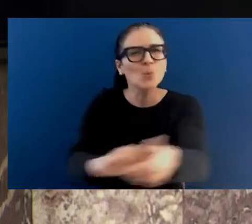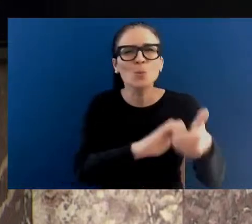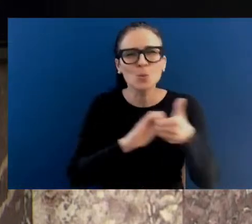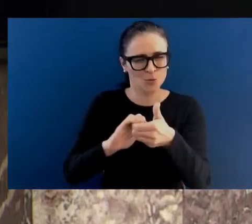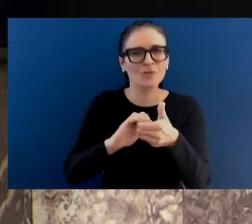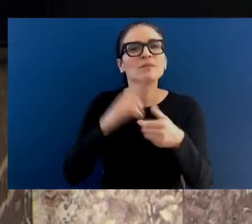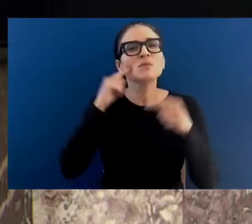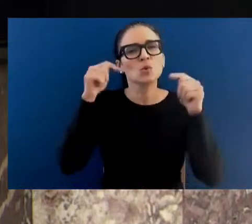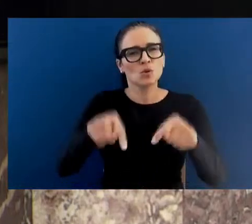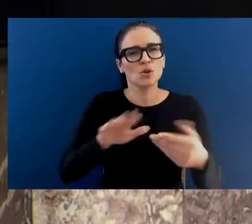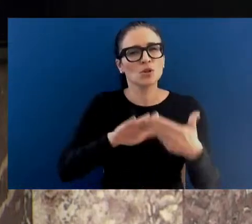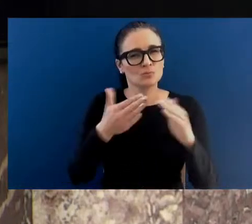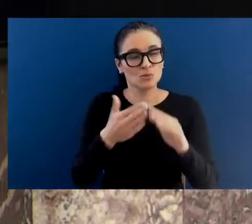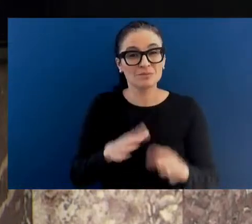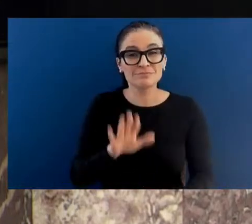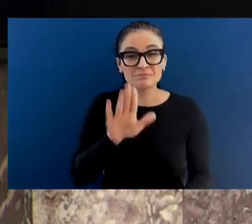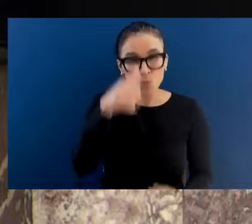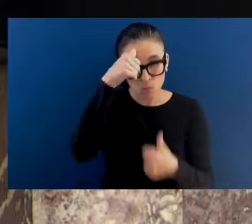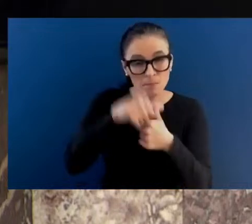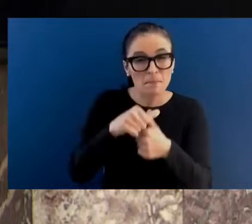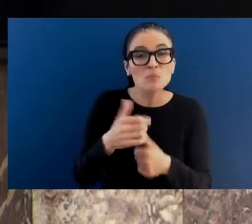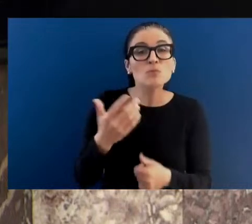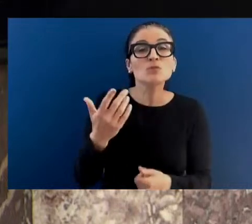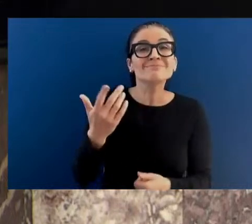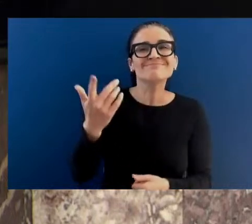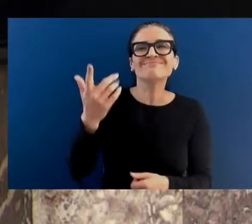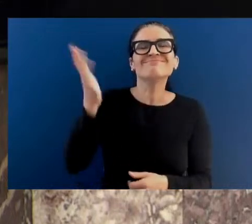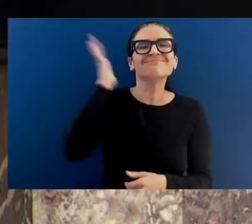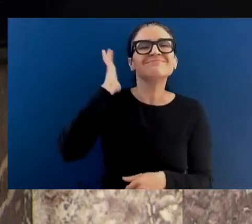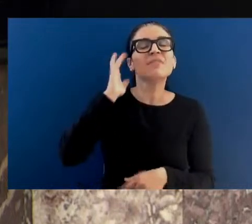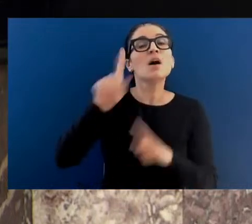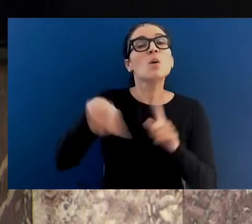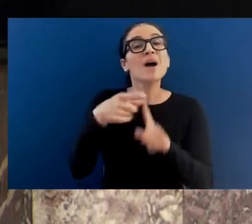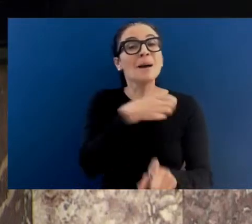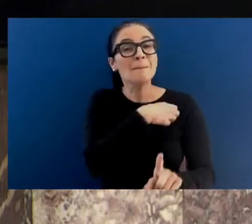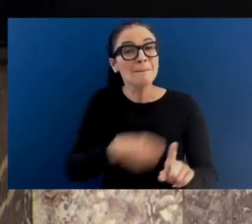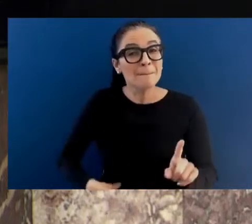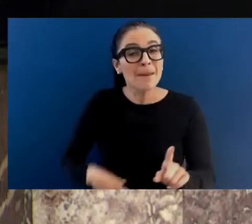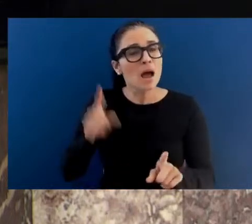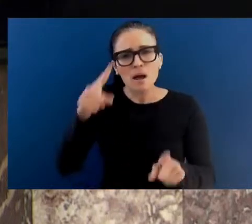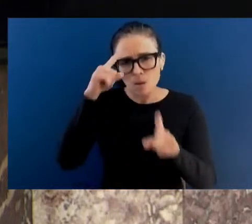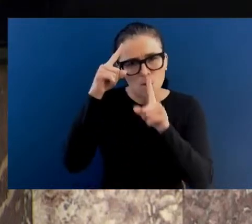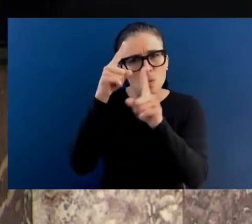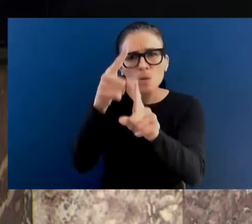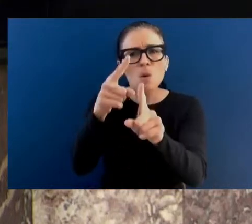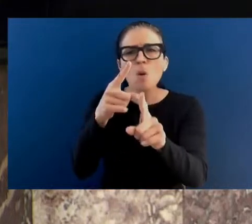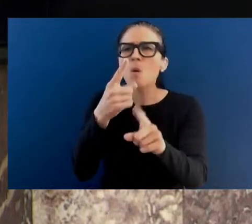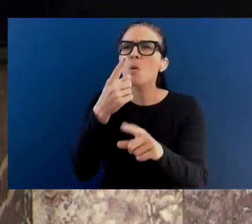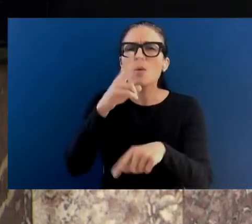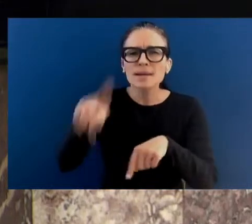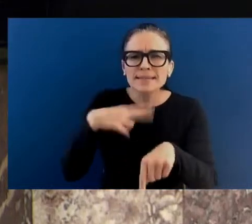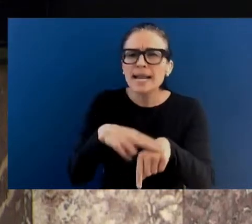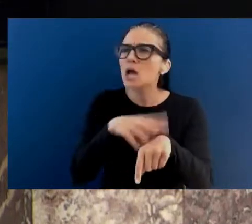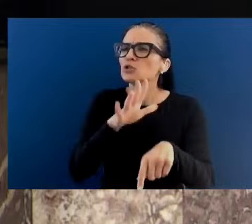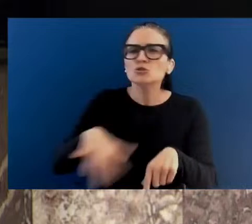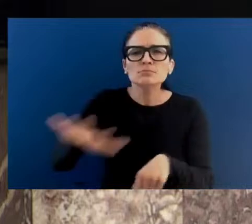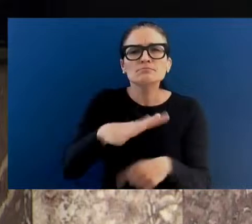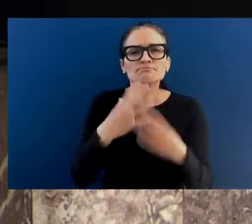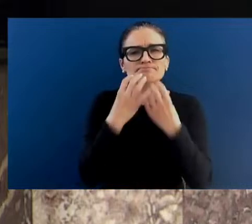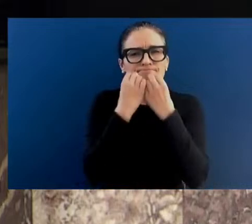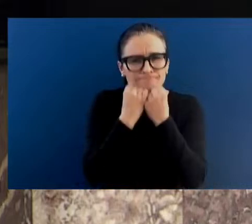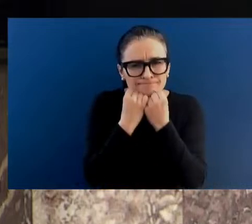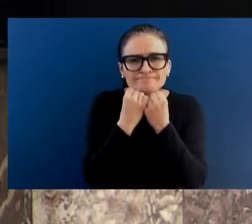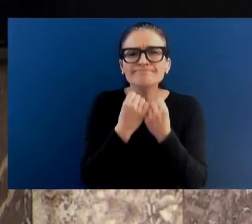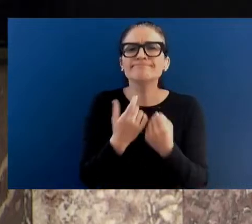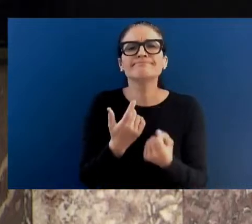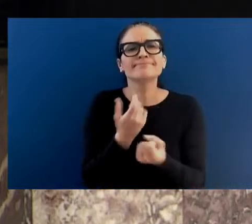in preserving natural habitats. He's dedicated much of his worth, blood, sweat, and tears to saving the sanctuary from development.